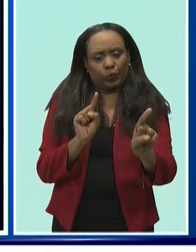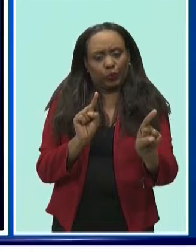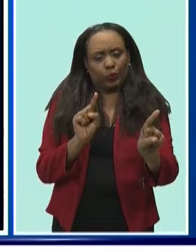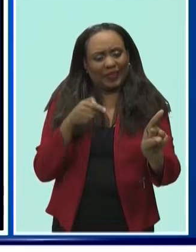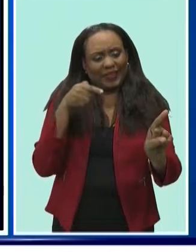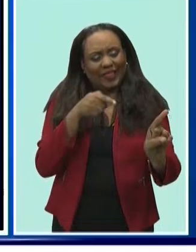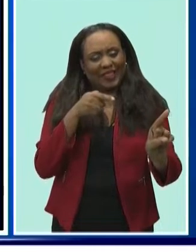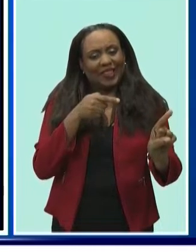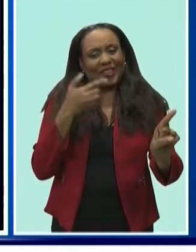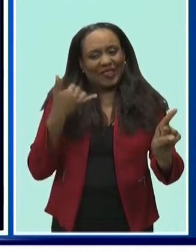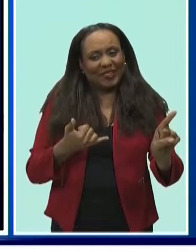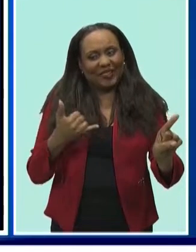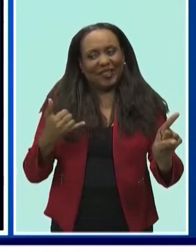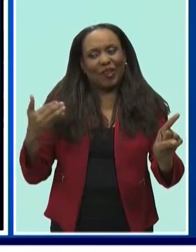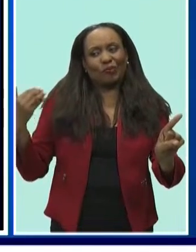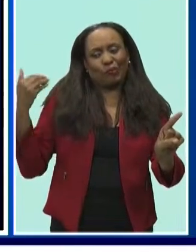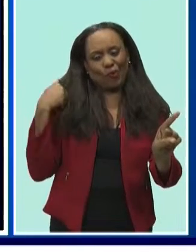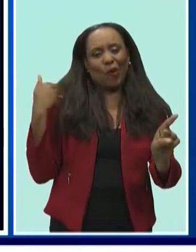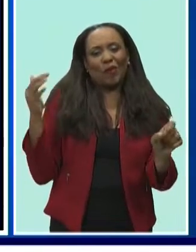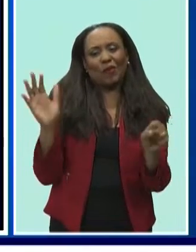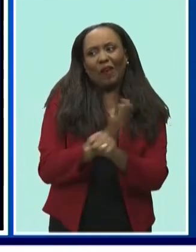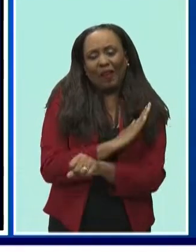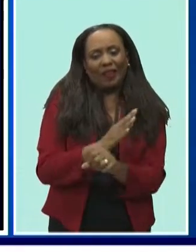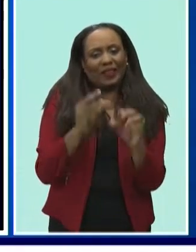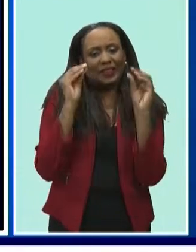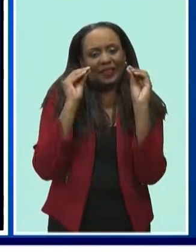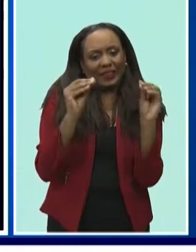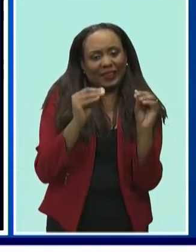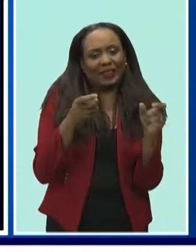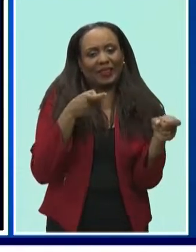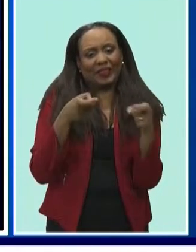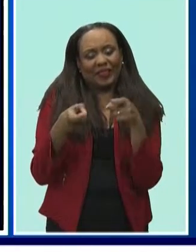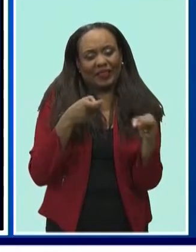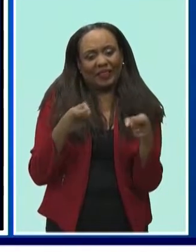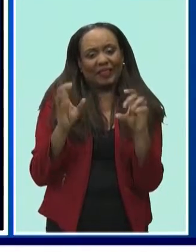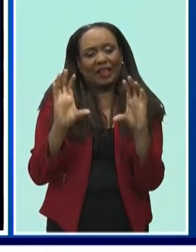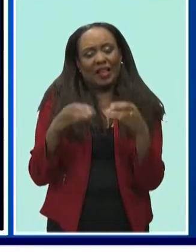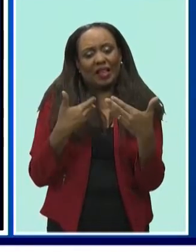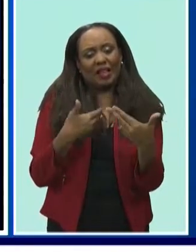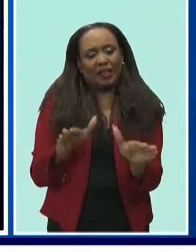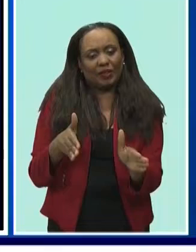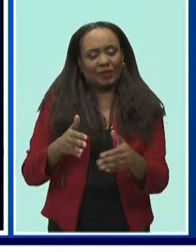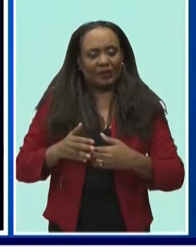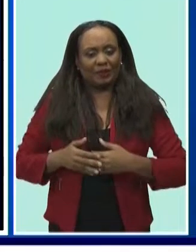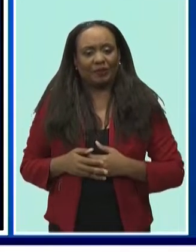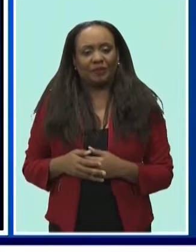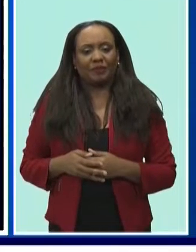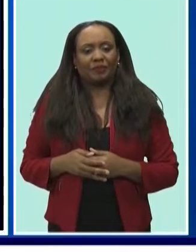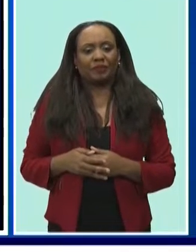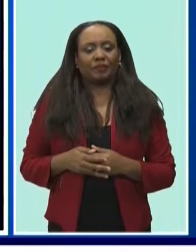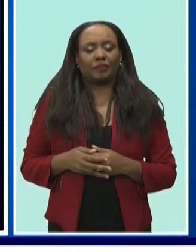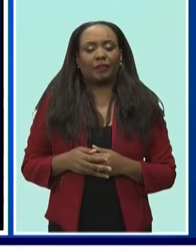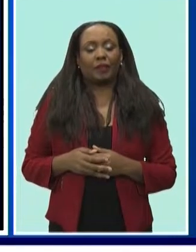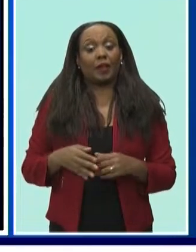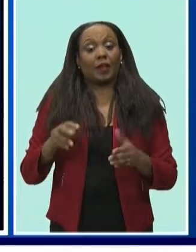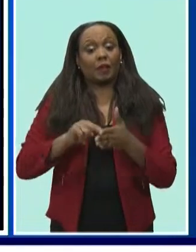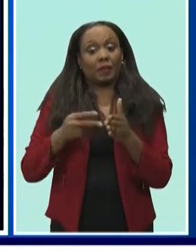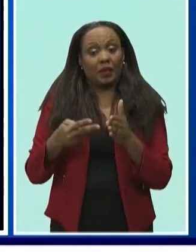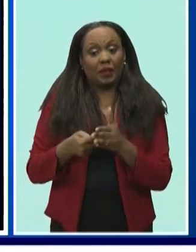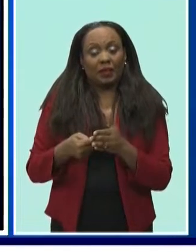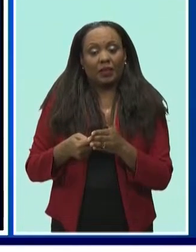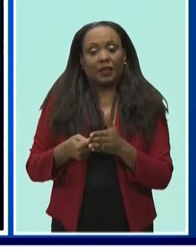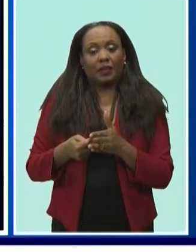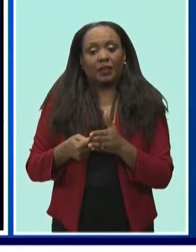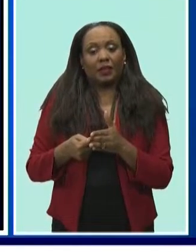full responsibility for teaching and management of the classroom to the trained teachers, making way for